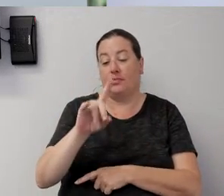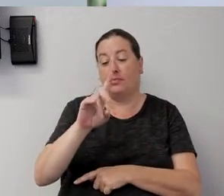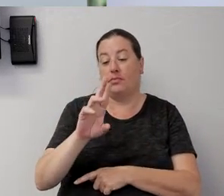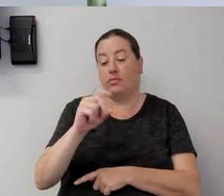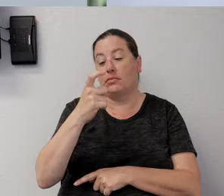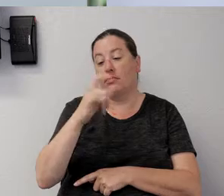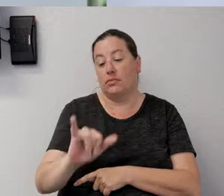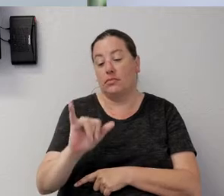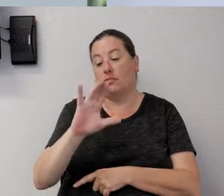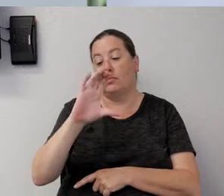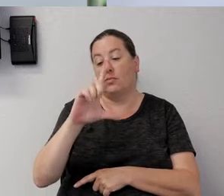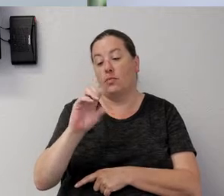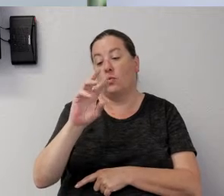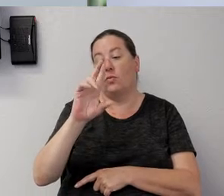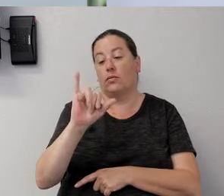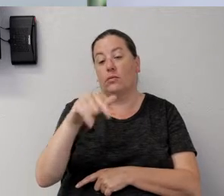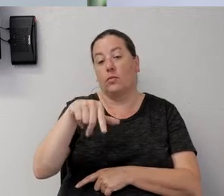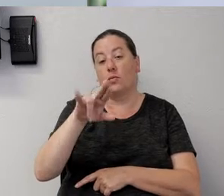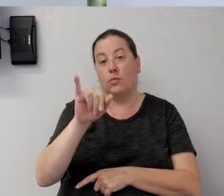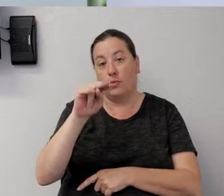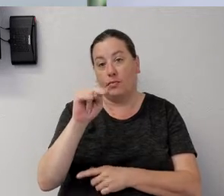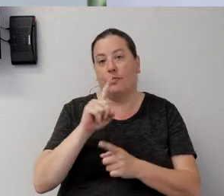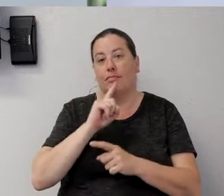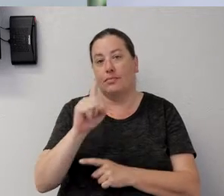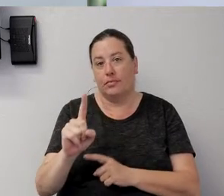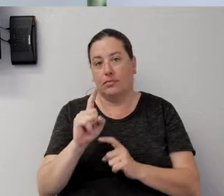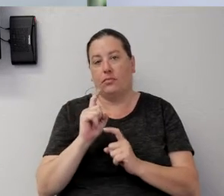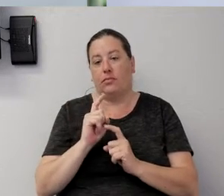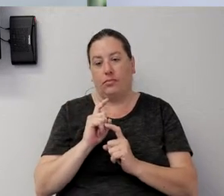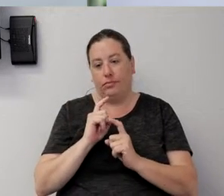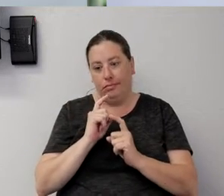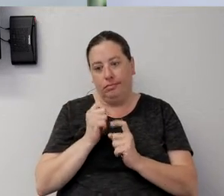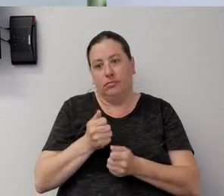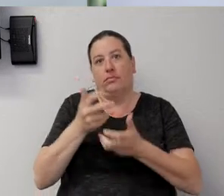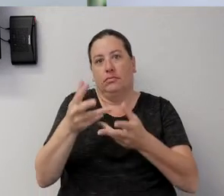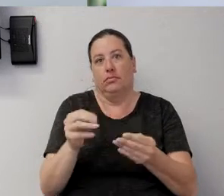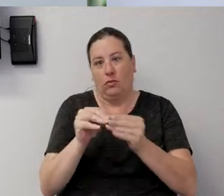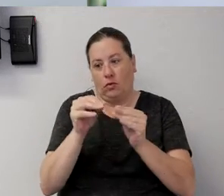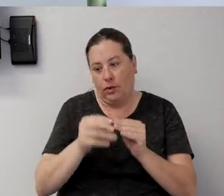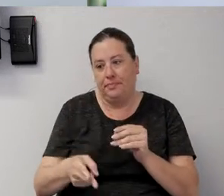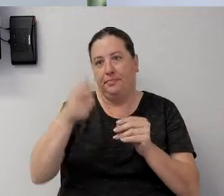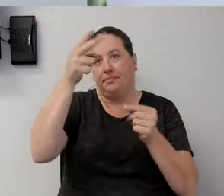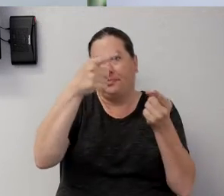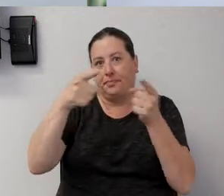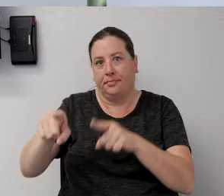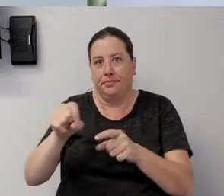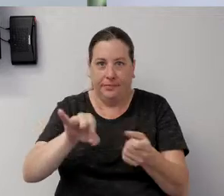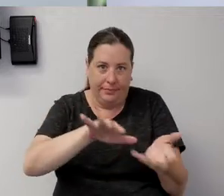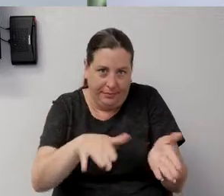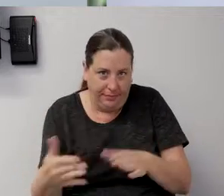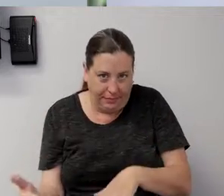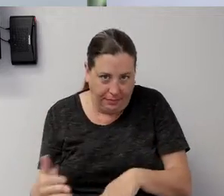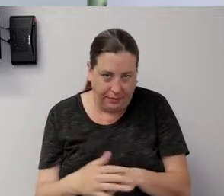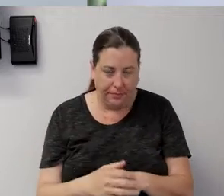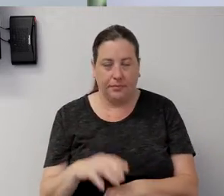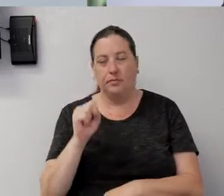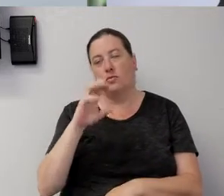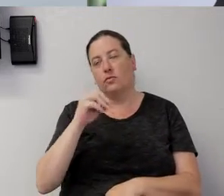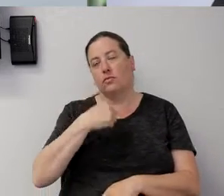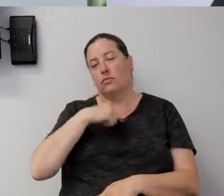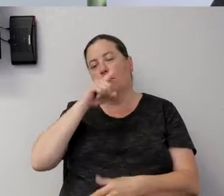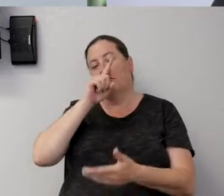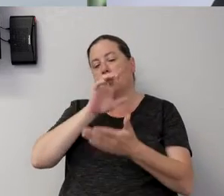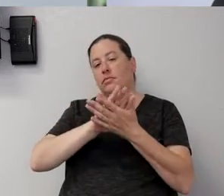hydroxychloroquine is actually contributing to a higher incidence of death. And so I believe that that protocol, that ability